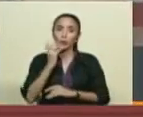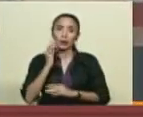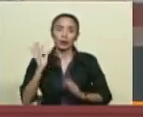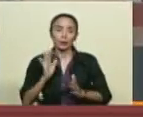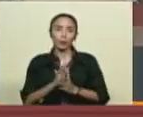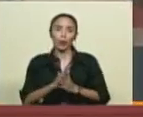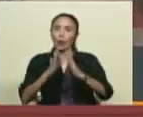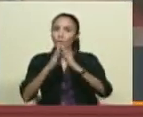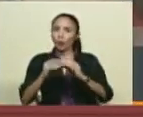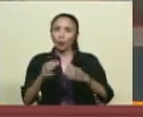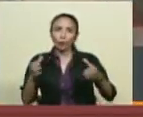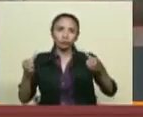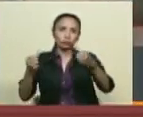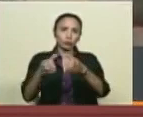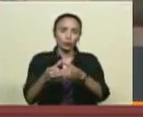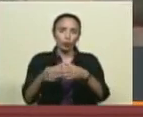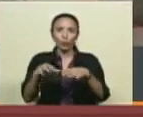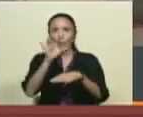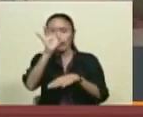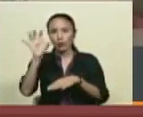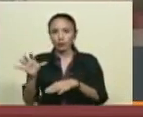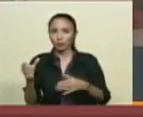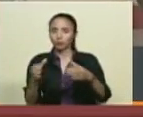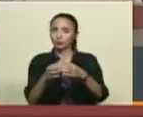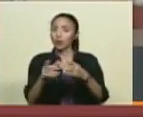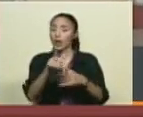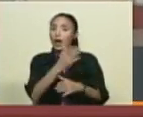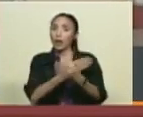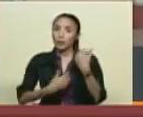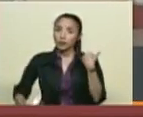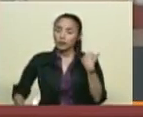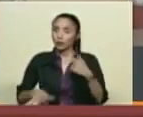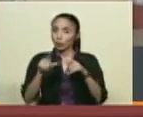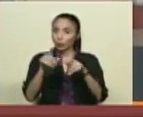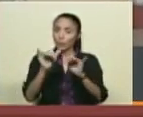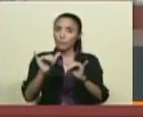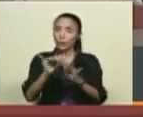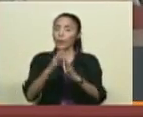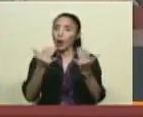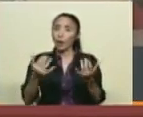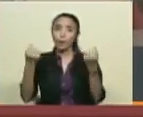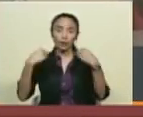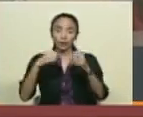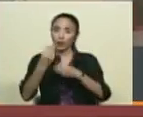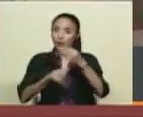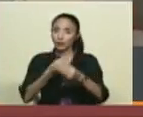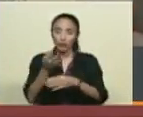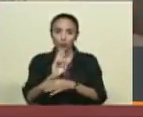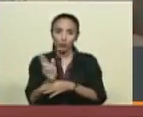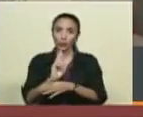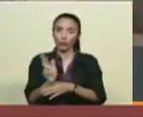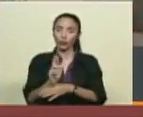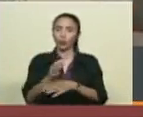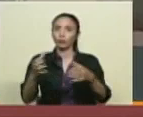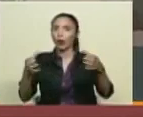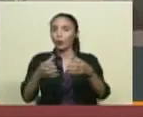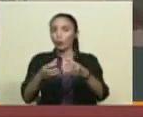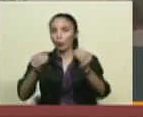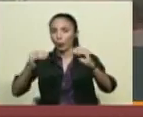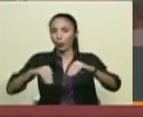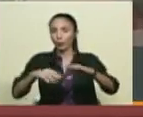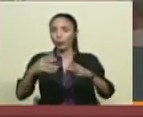de cooperación y usted insistió en que ahora tocaba ponerlo en práctica. Mr. President, you did not